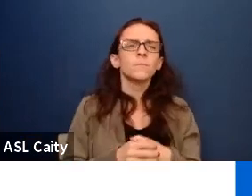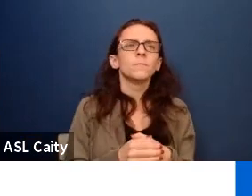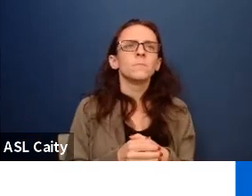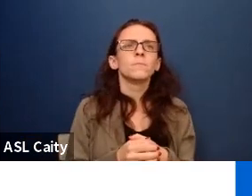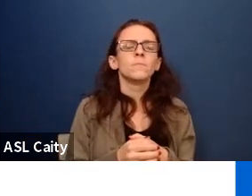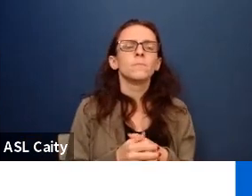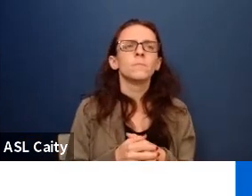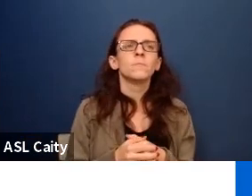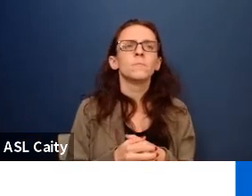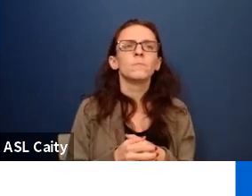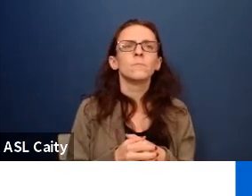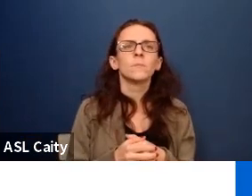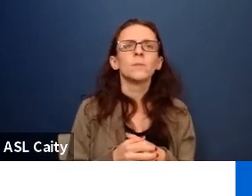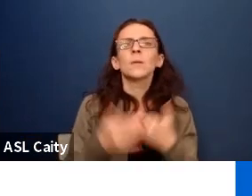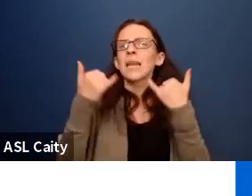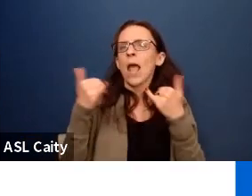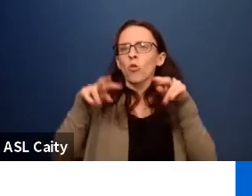we look at grades 5 through 8